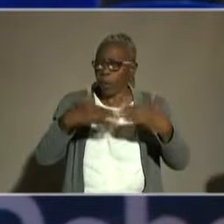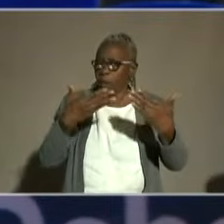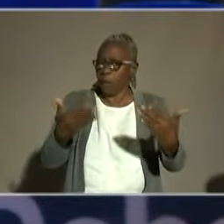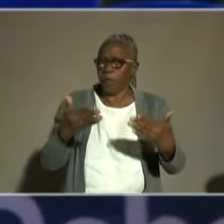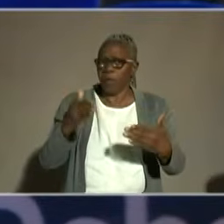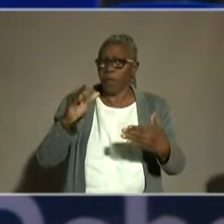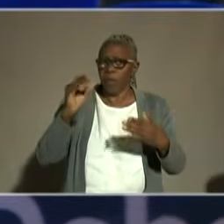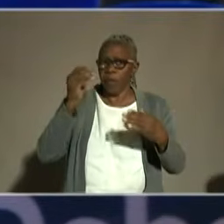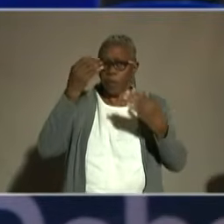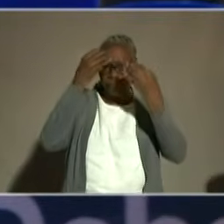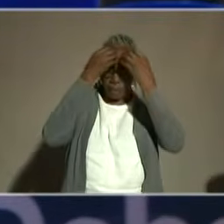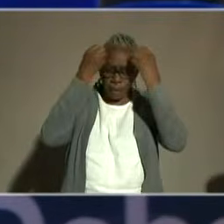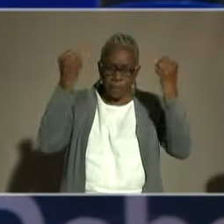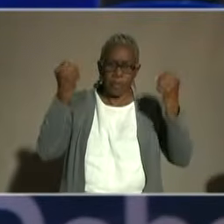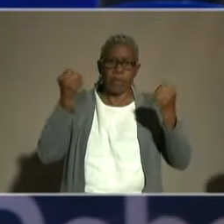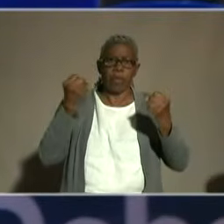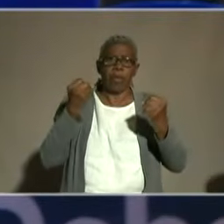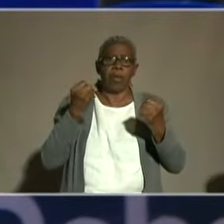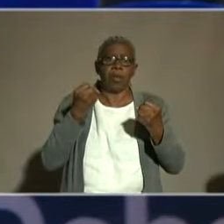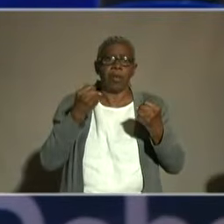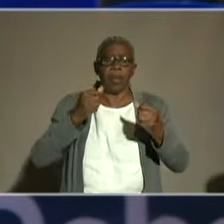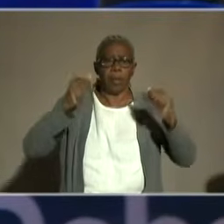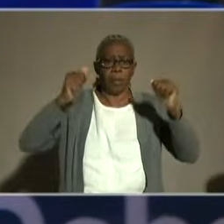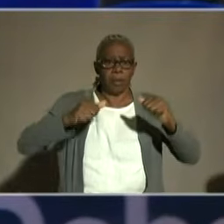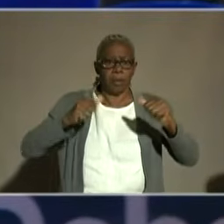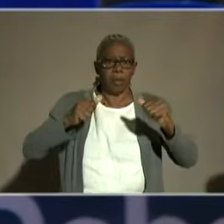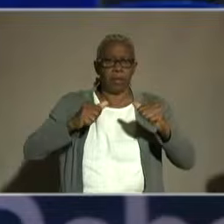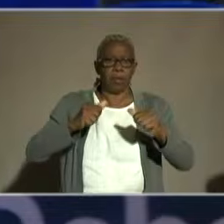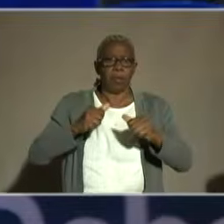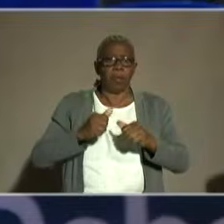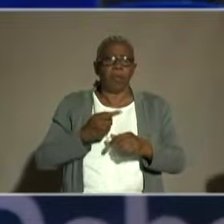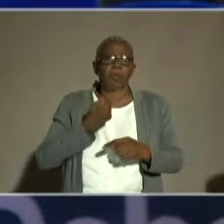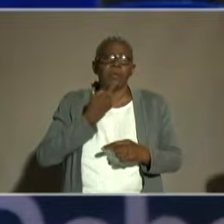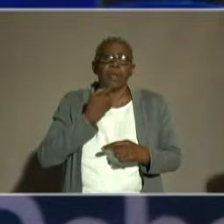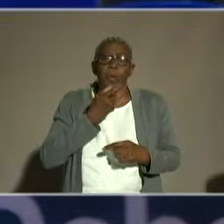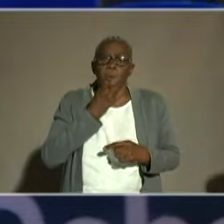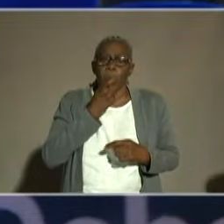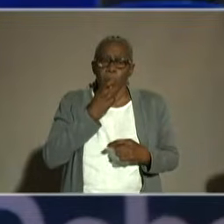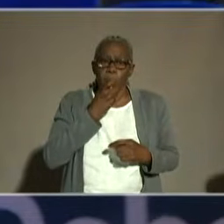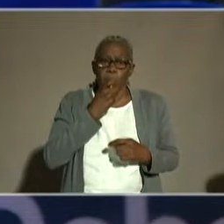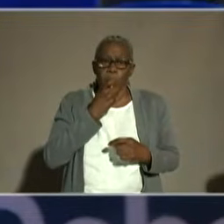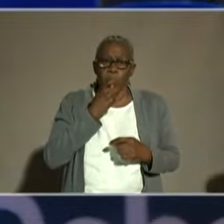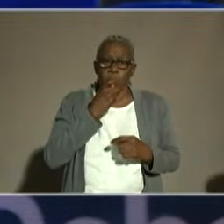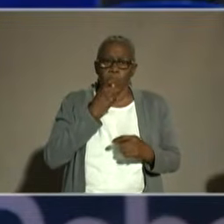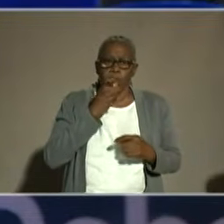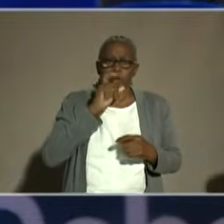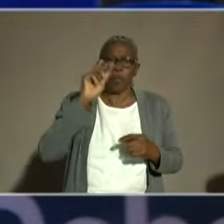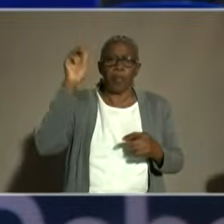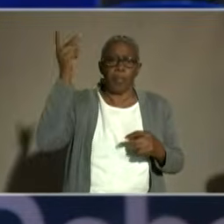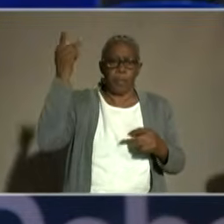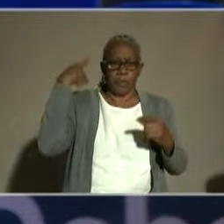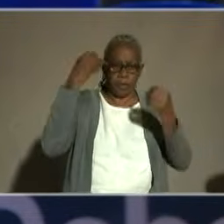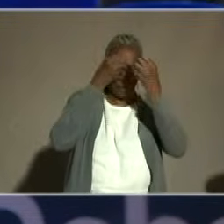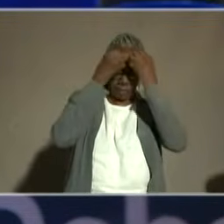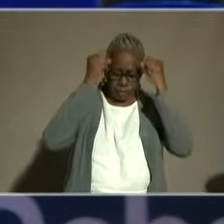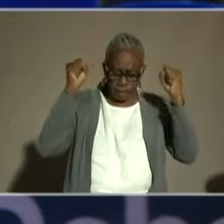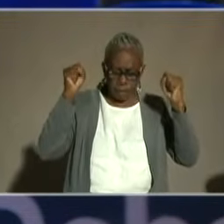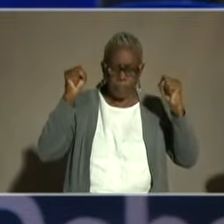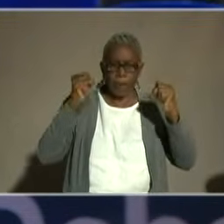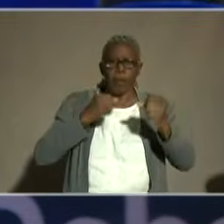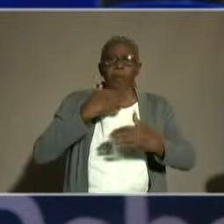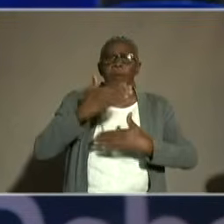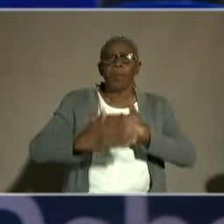the President. We are the party that have advanced the greatest, the process